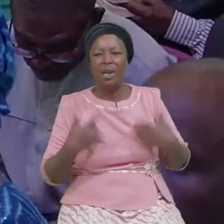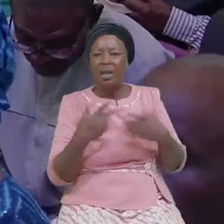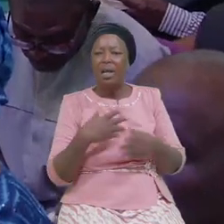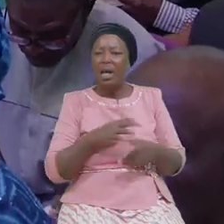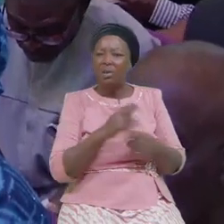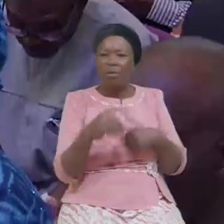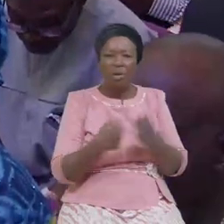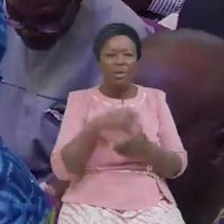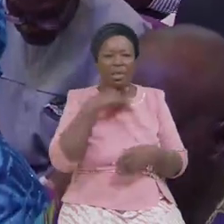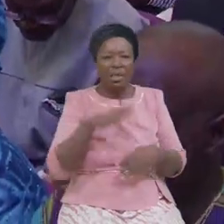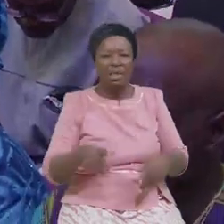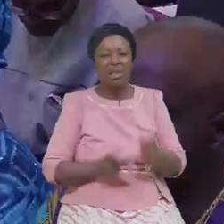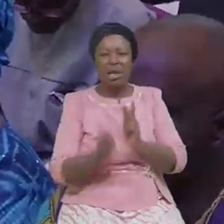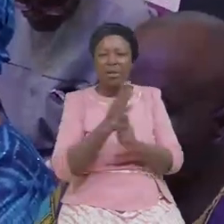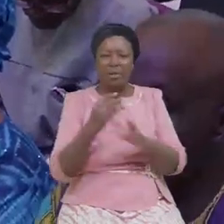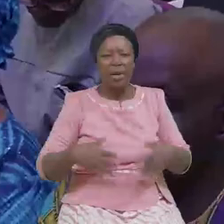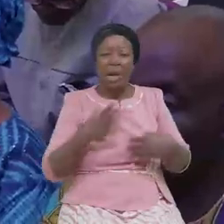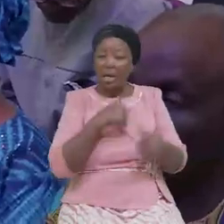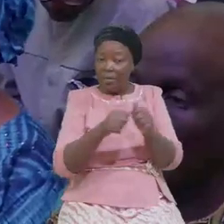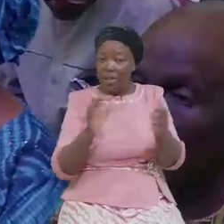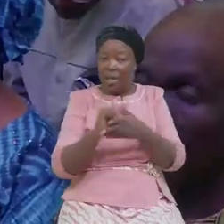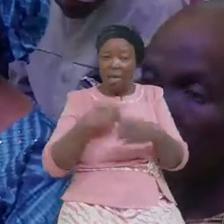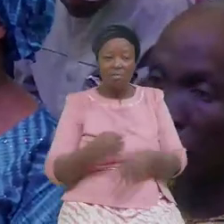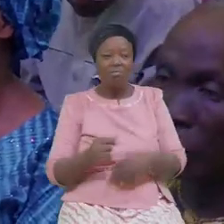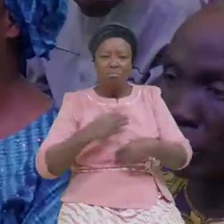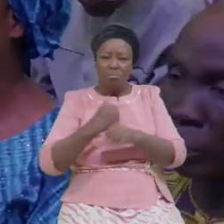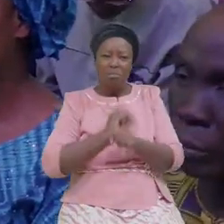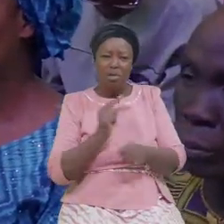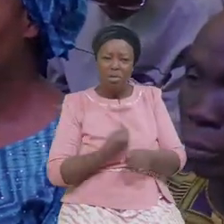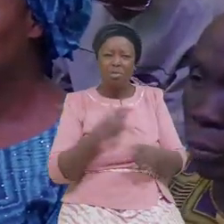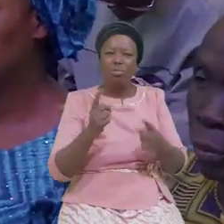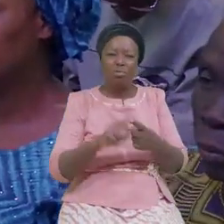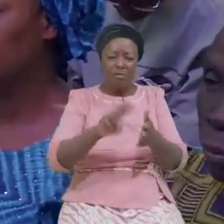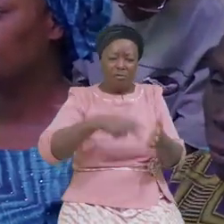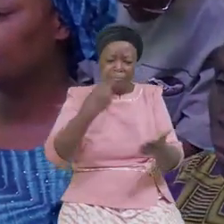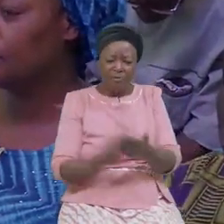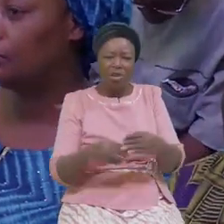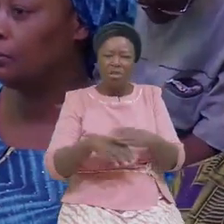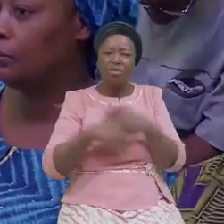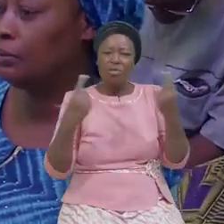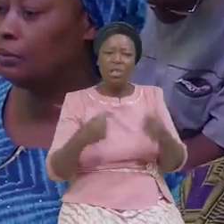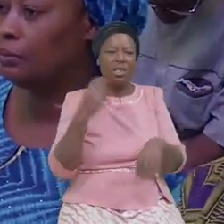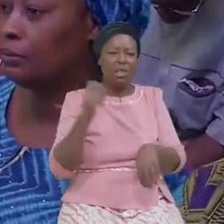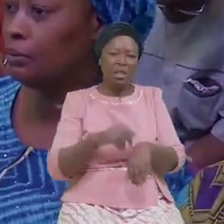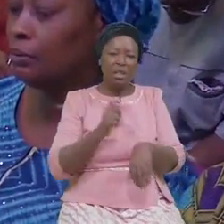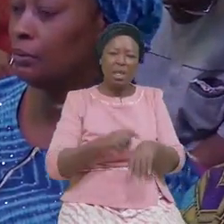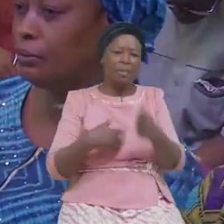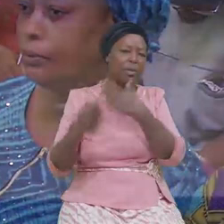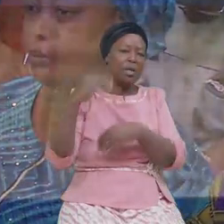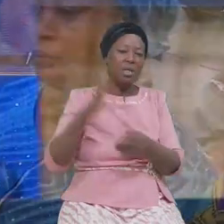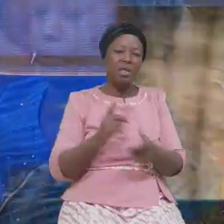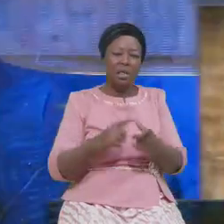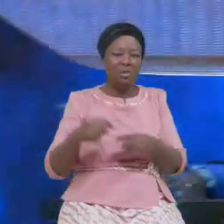infirmities, and everything that are trampled upon us before. When we say we need the power,